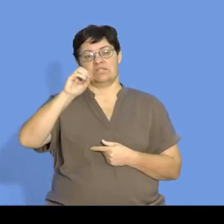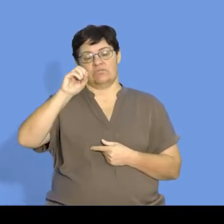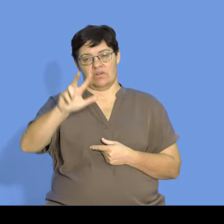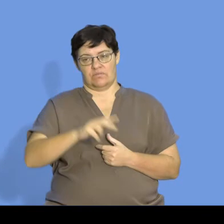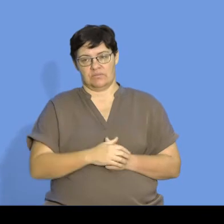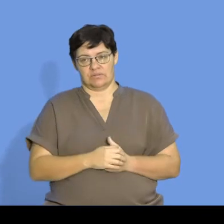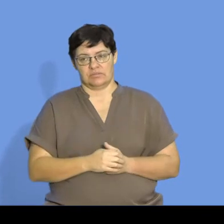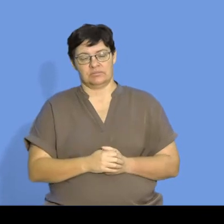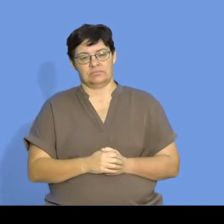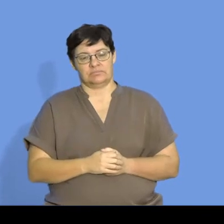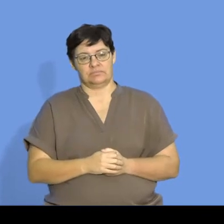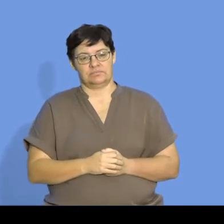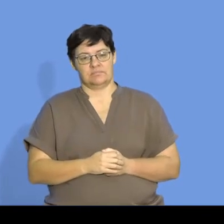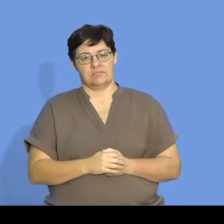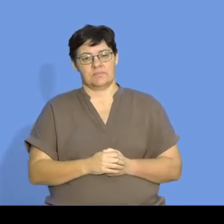177,408,